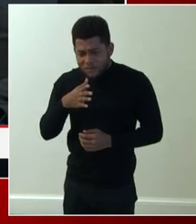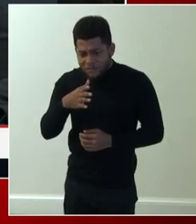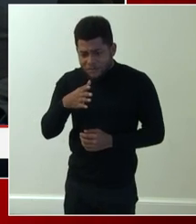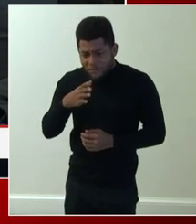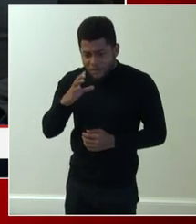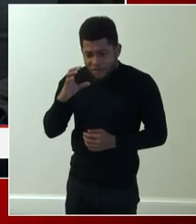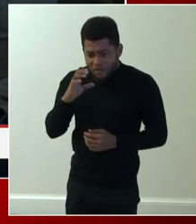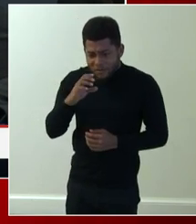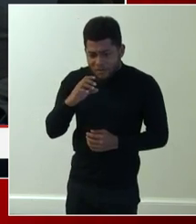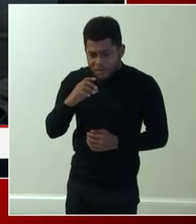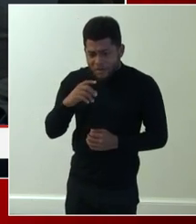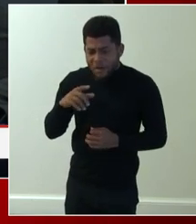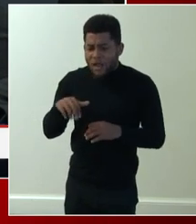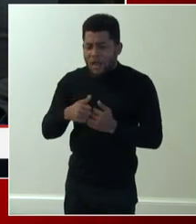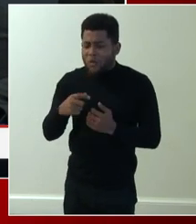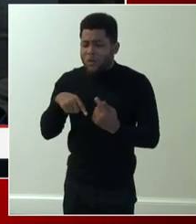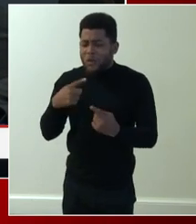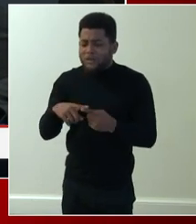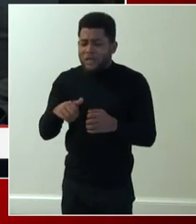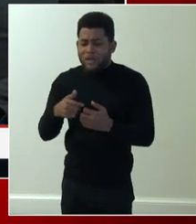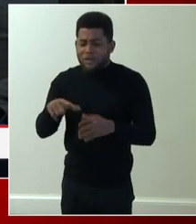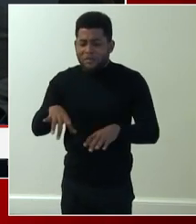how they can pick up these test kits?